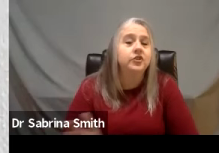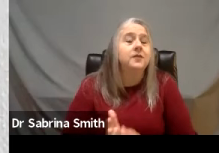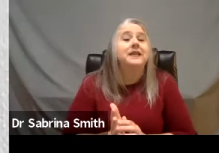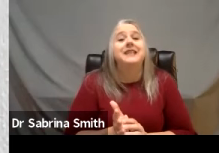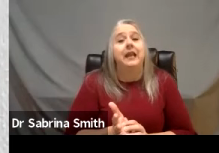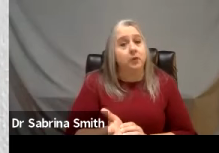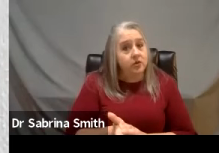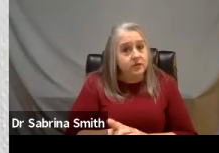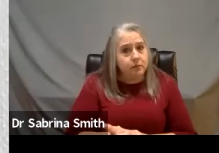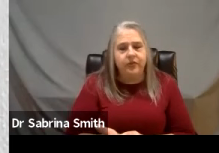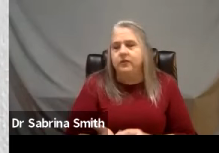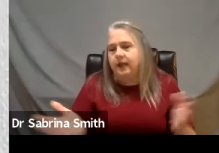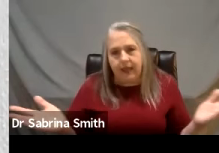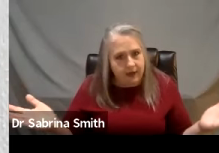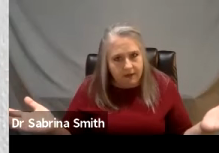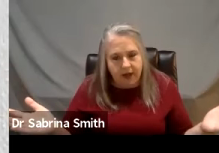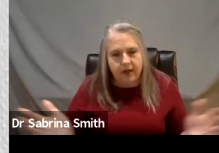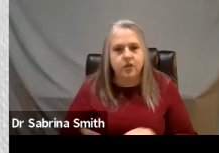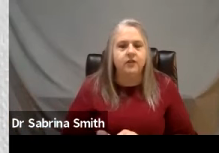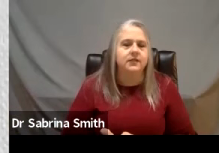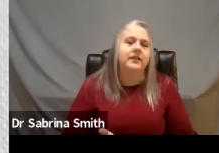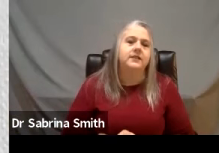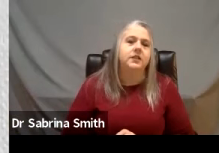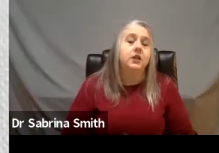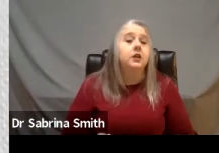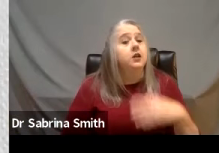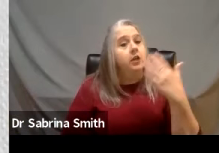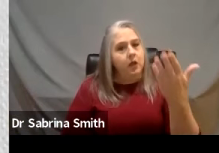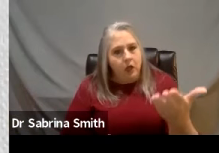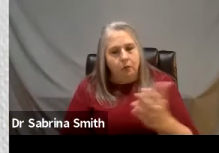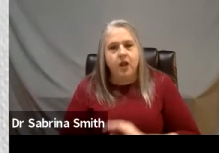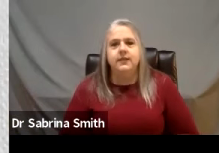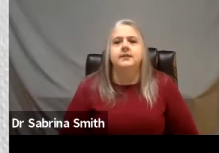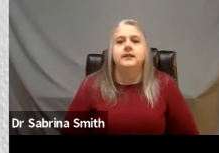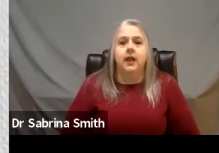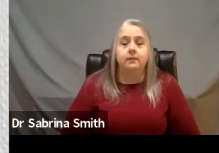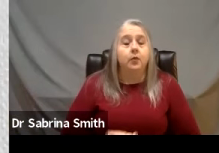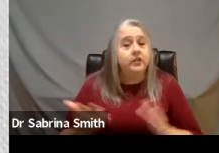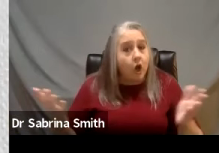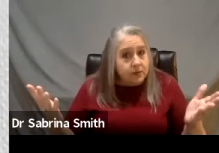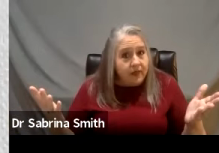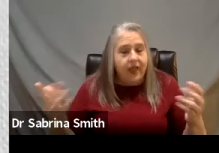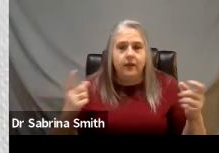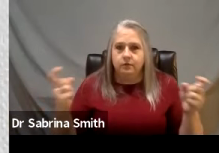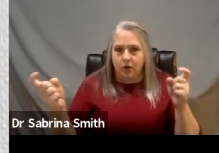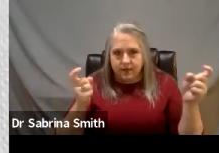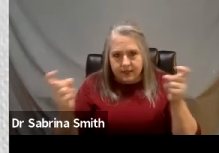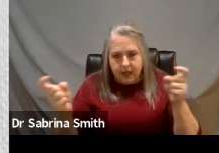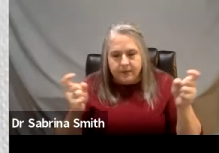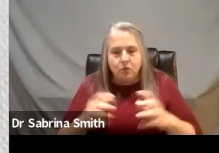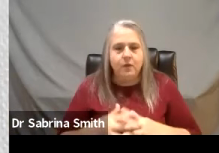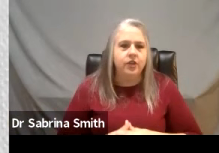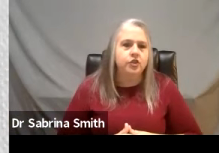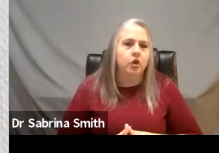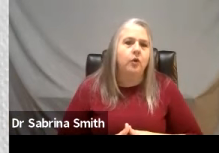So these are some examples, but they're, again, not an exhaustive list. Processing time, and we talked about that. Processing